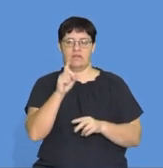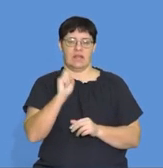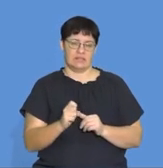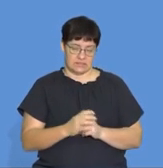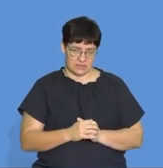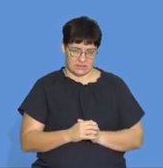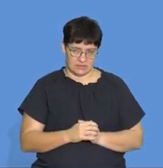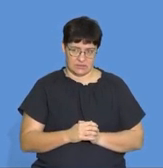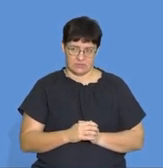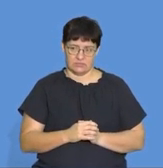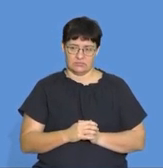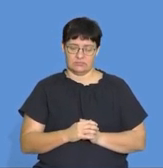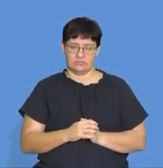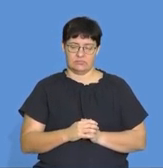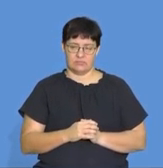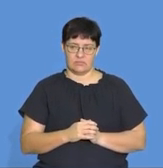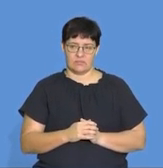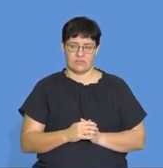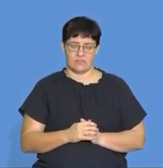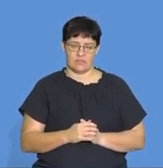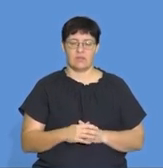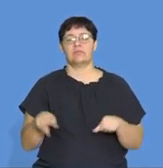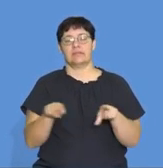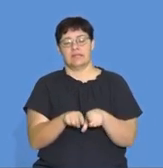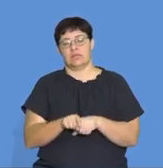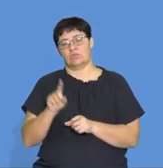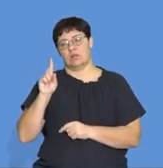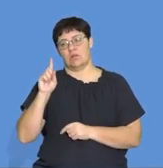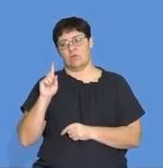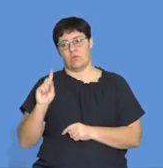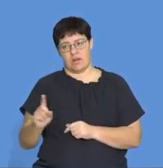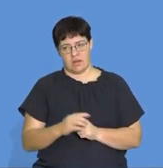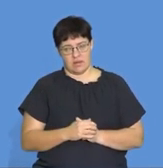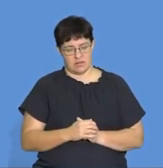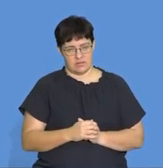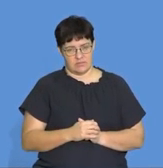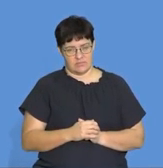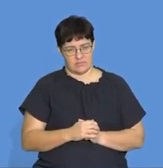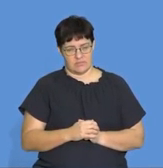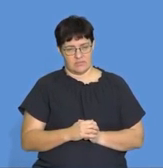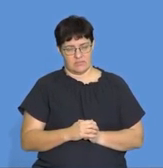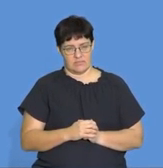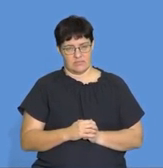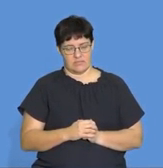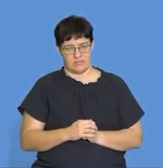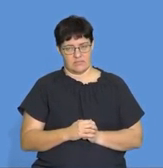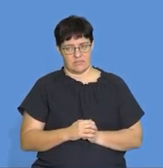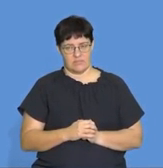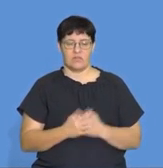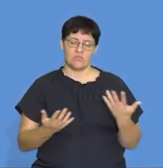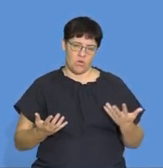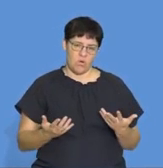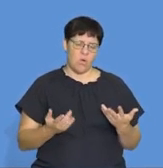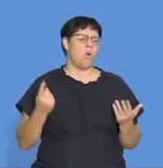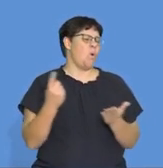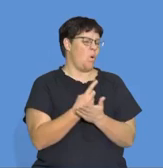the denominator with the denominator. It will also give me 12x, and then my final answer will be 1. So at all